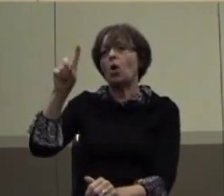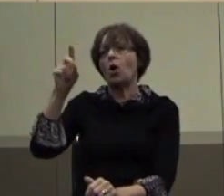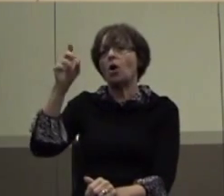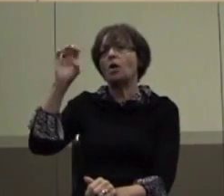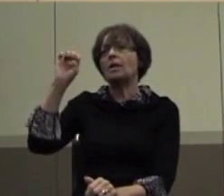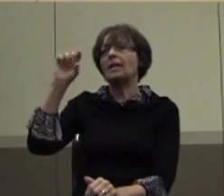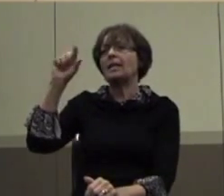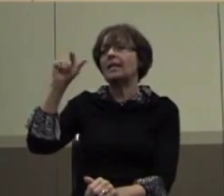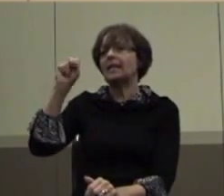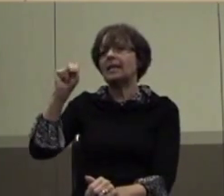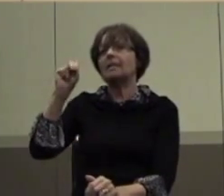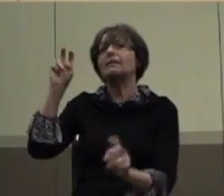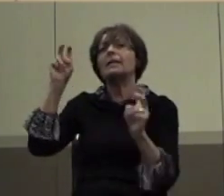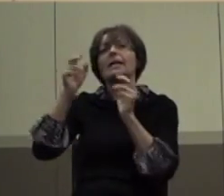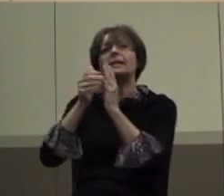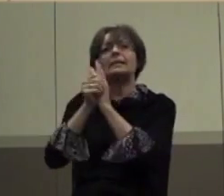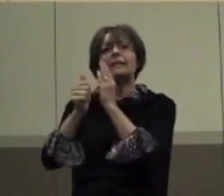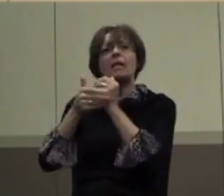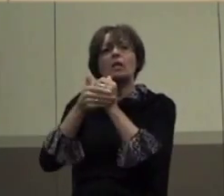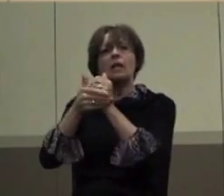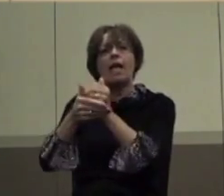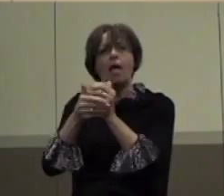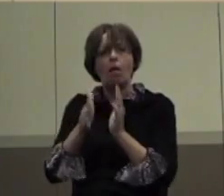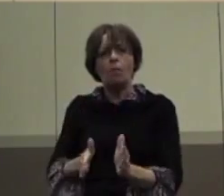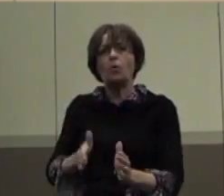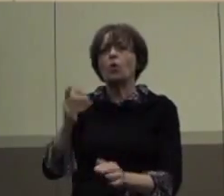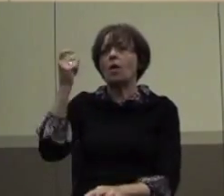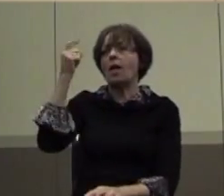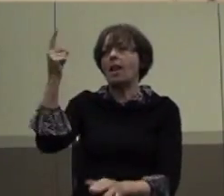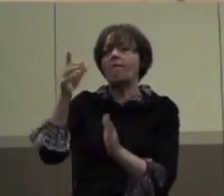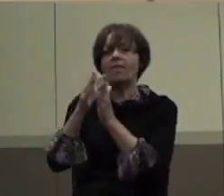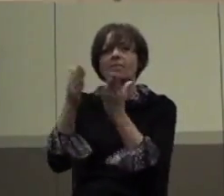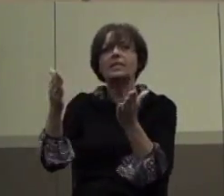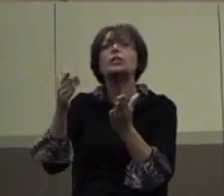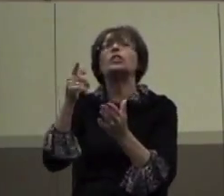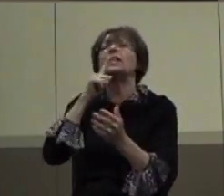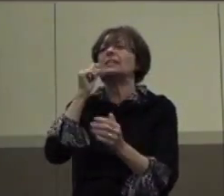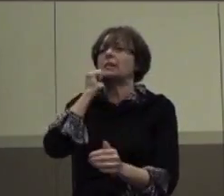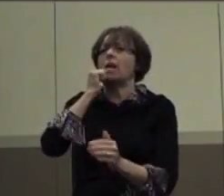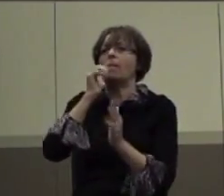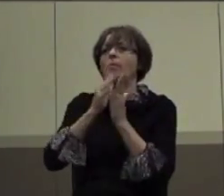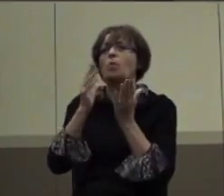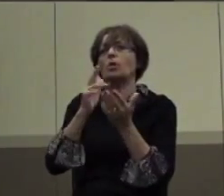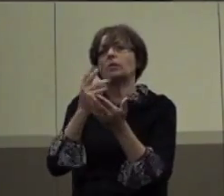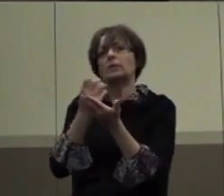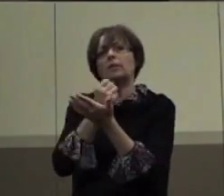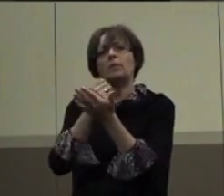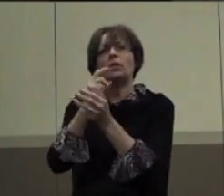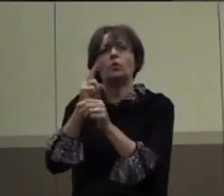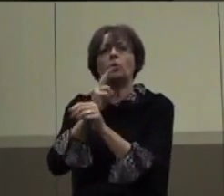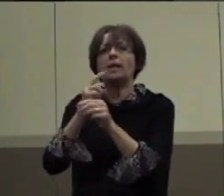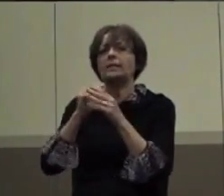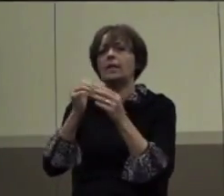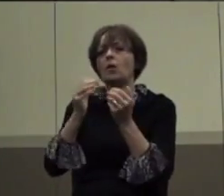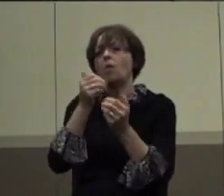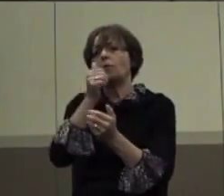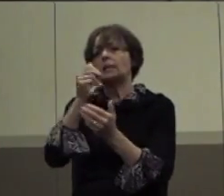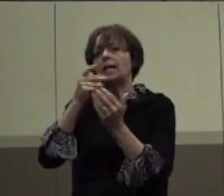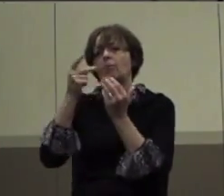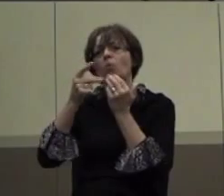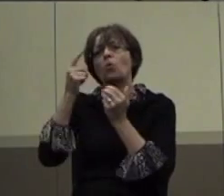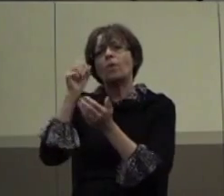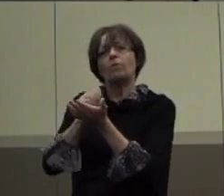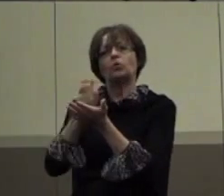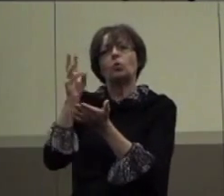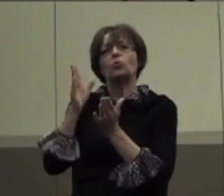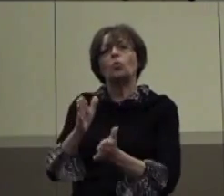something like its 11th edition. It is a very, very common book to be utilized almost in any program for social workers that are